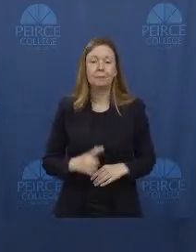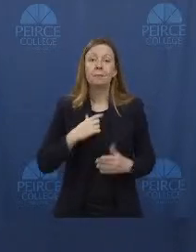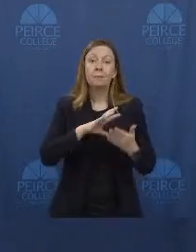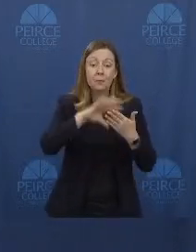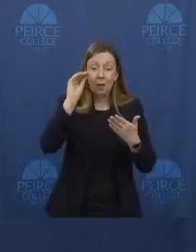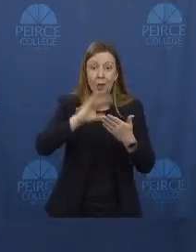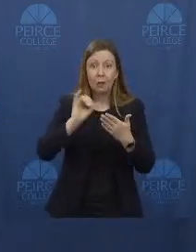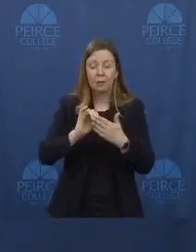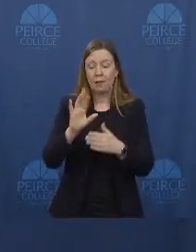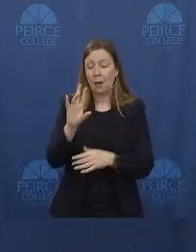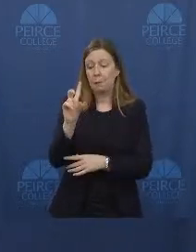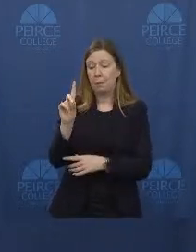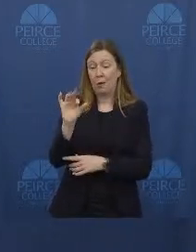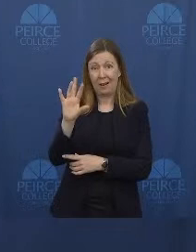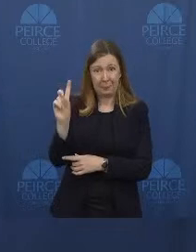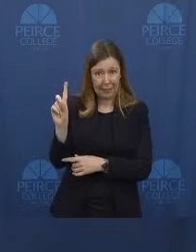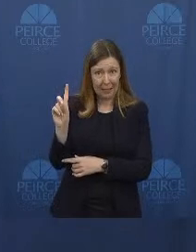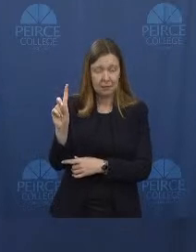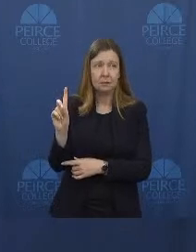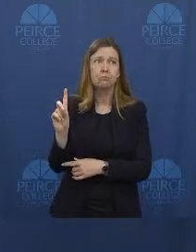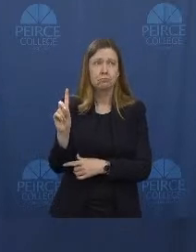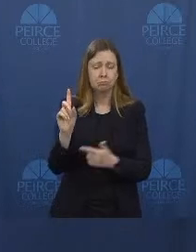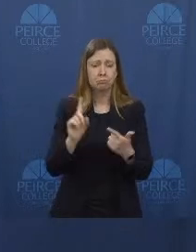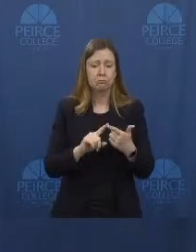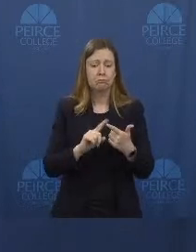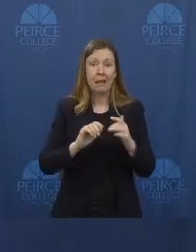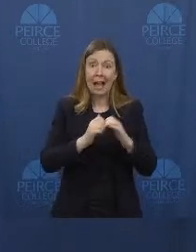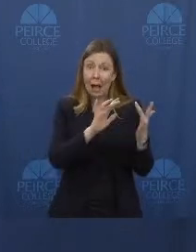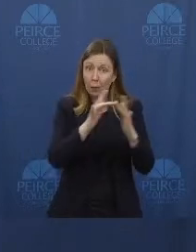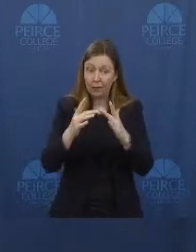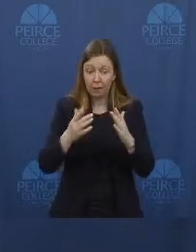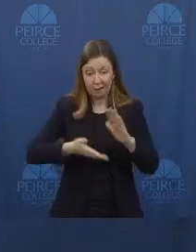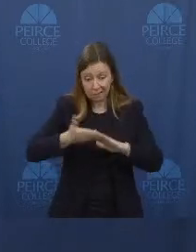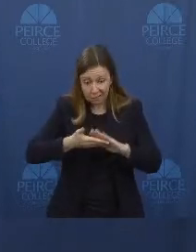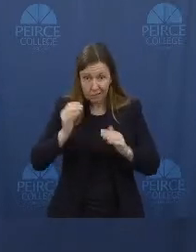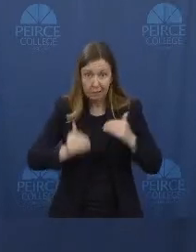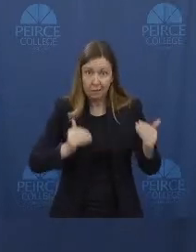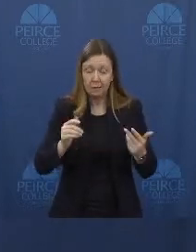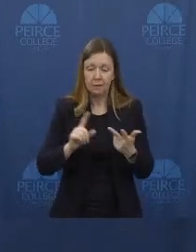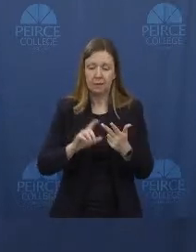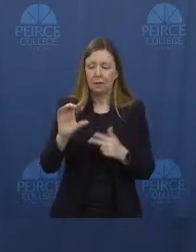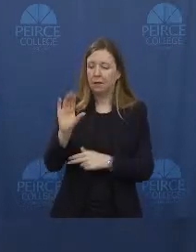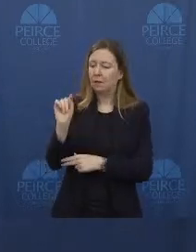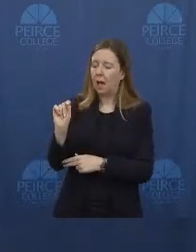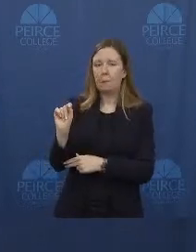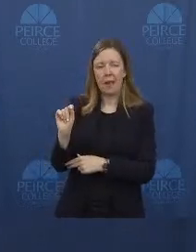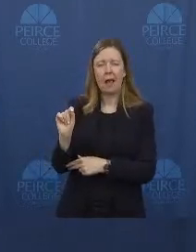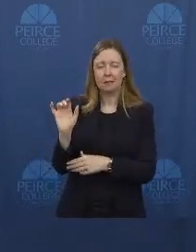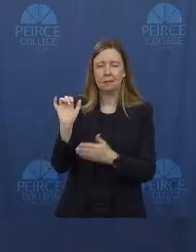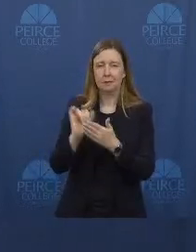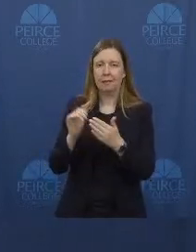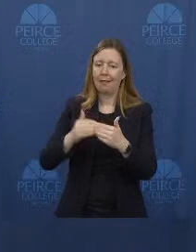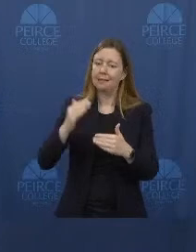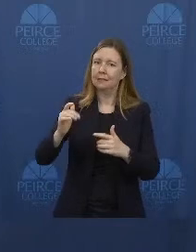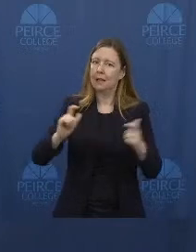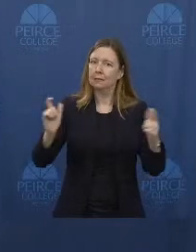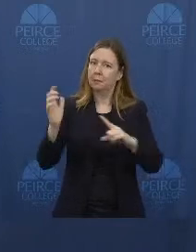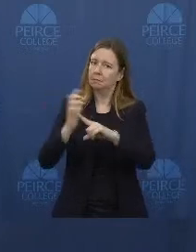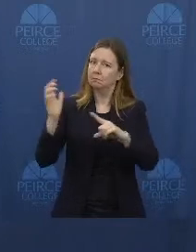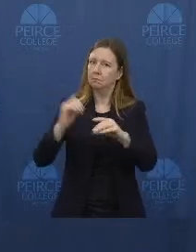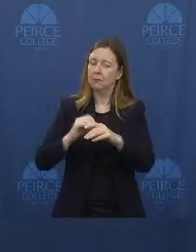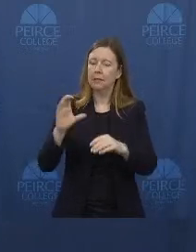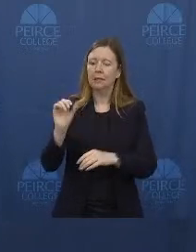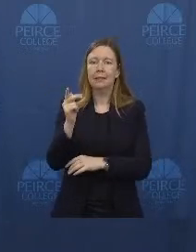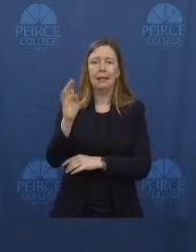that broadband, how the internet worked, and knew Comcast was going to be the next big thing in cable